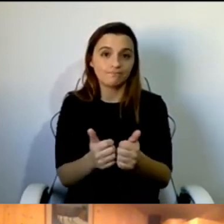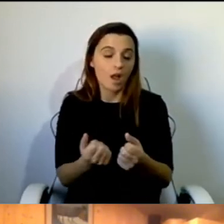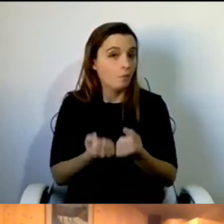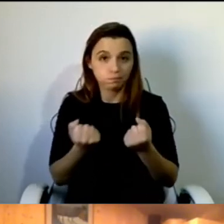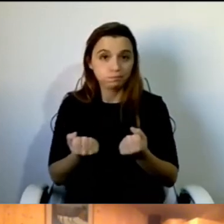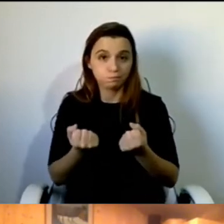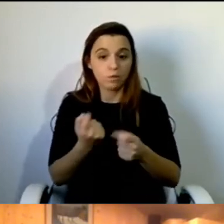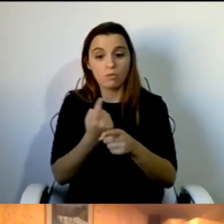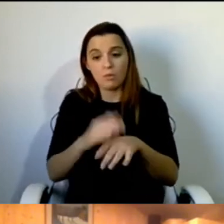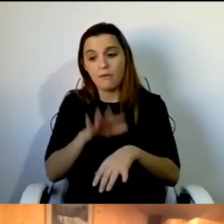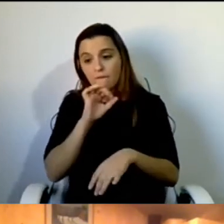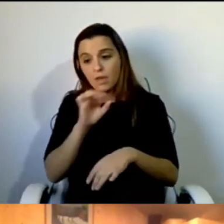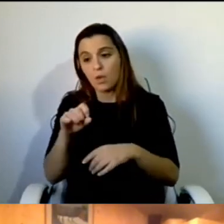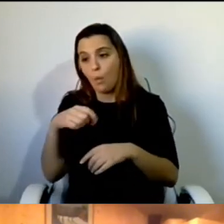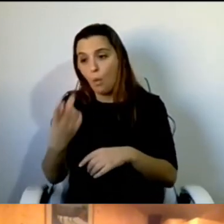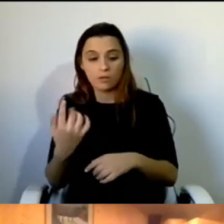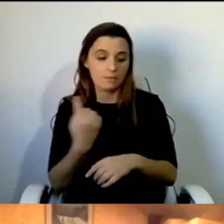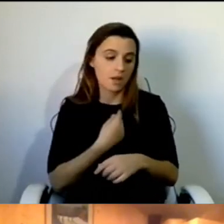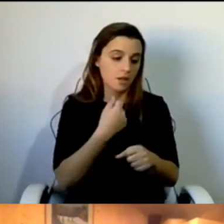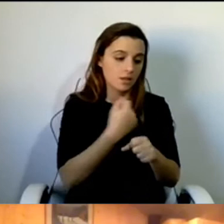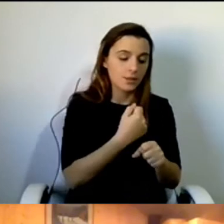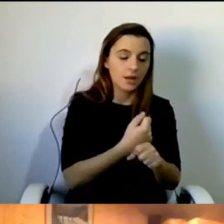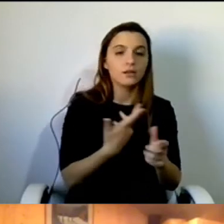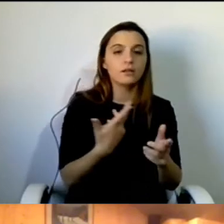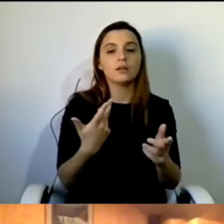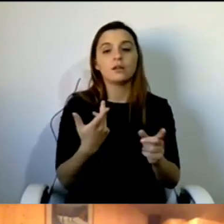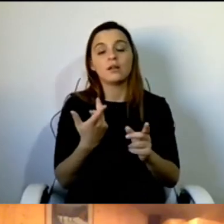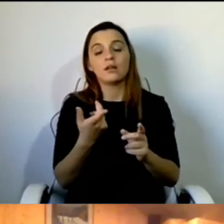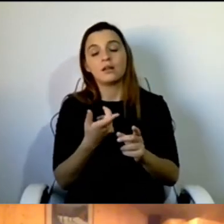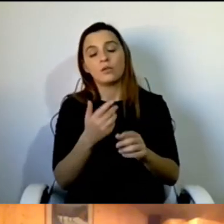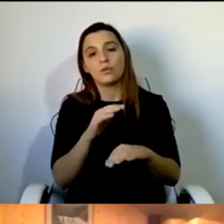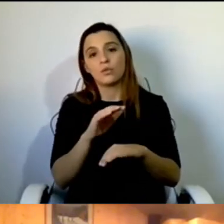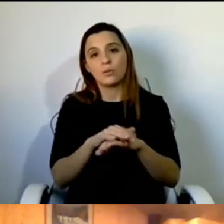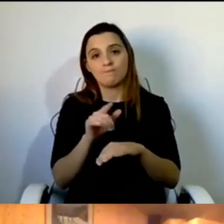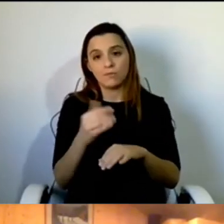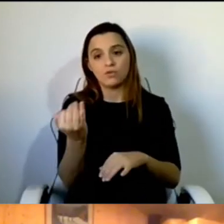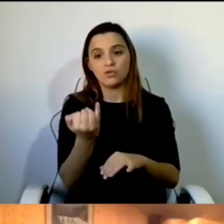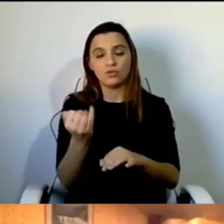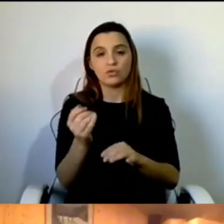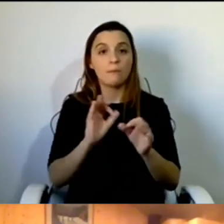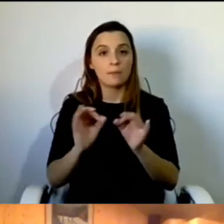or homes for young kids. So this is where we are at the moment.